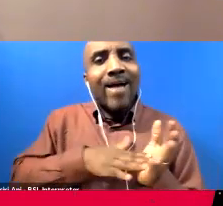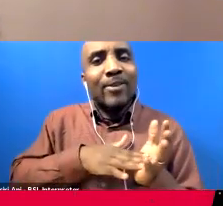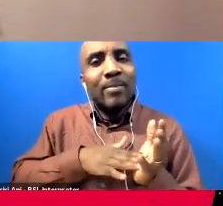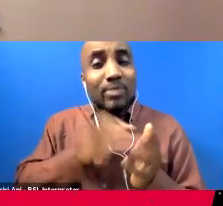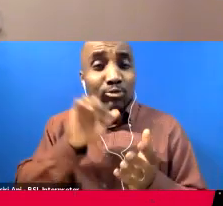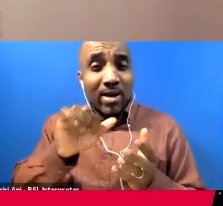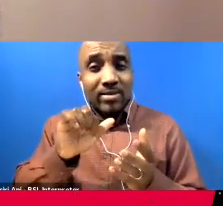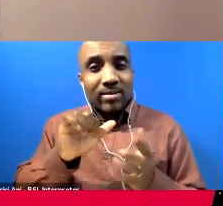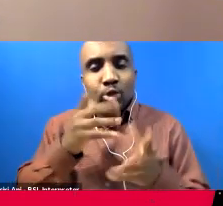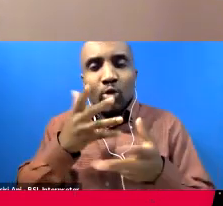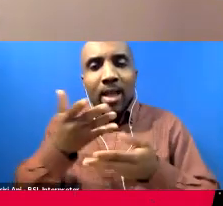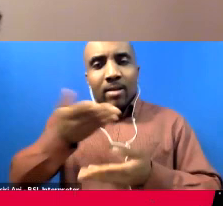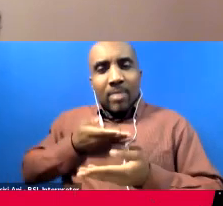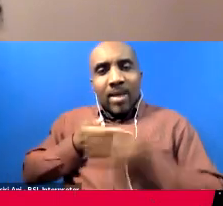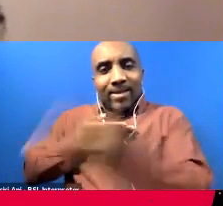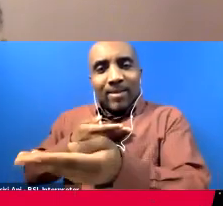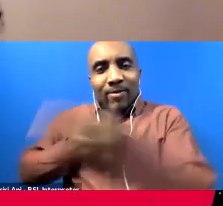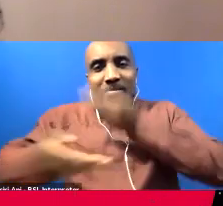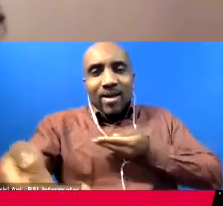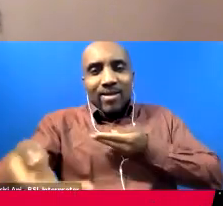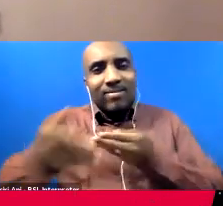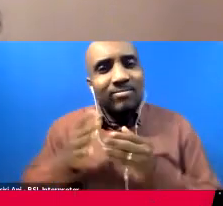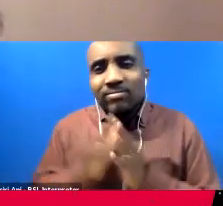transactional. It's something that you do because